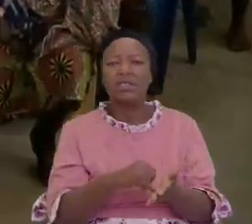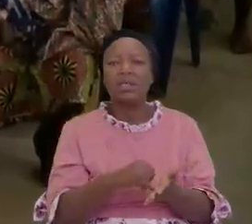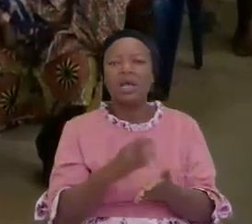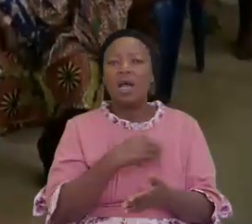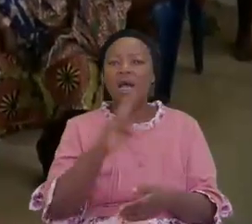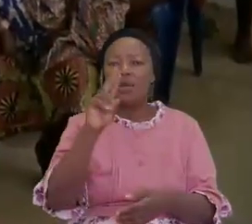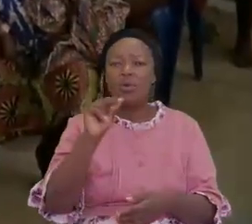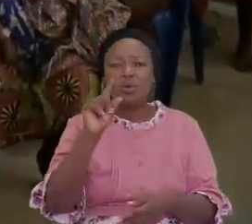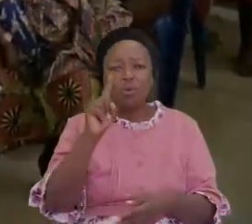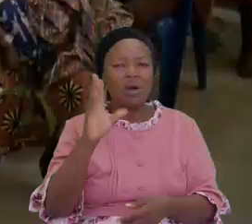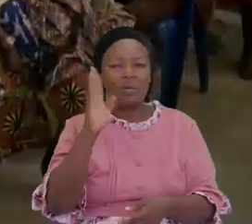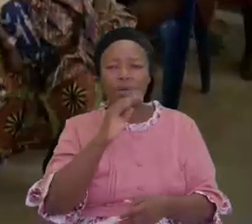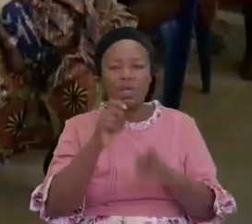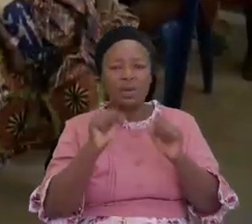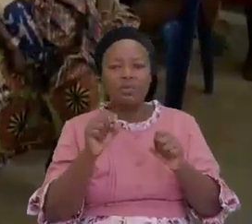able to pull you down.